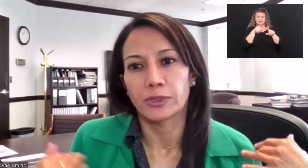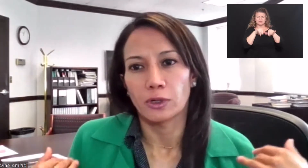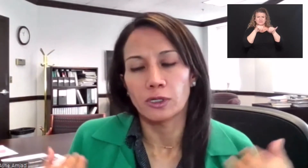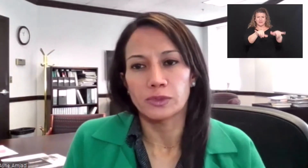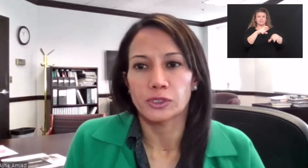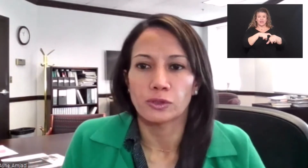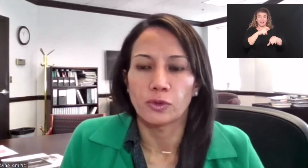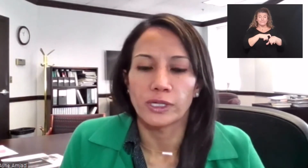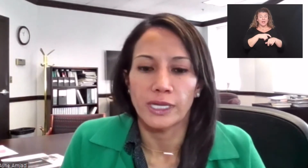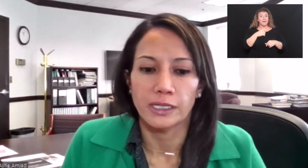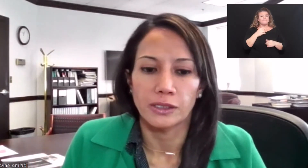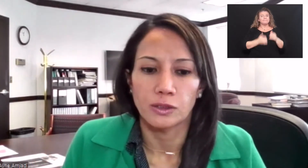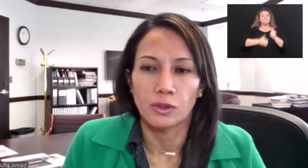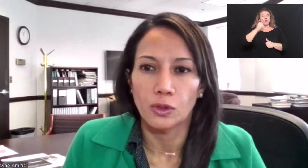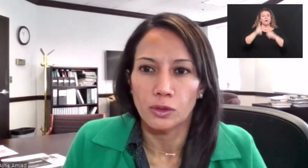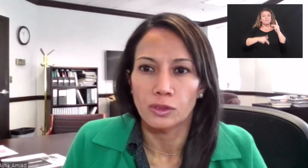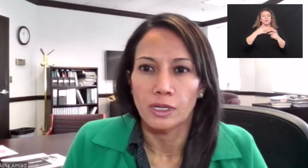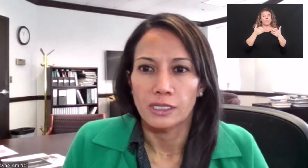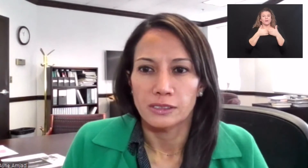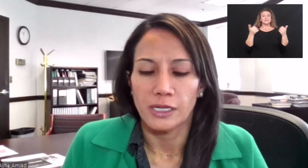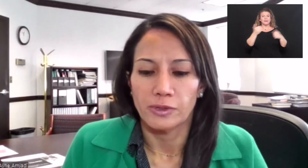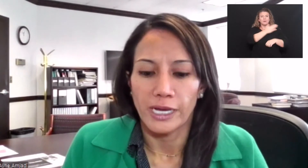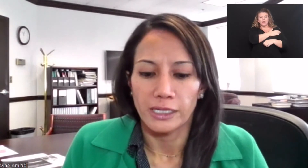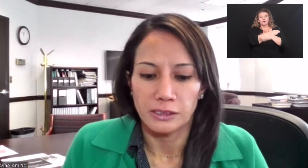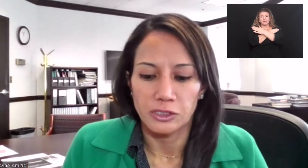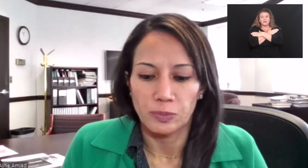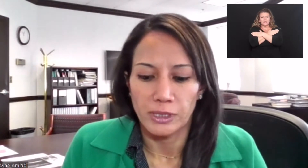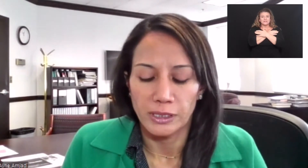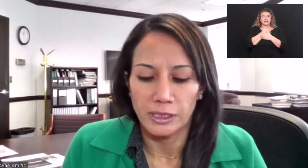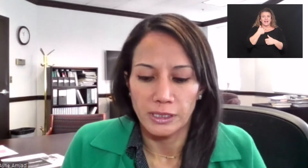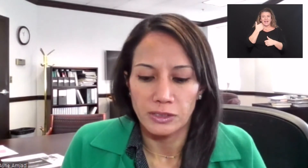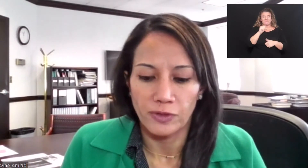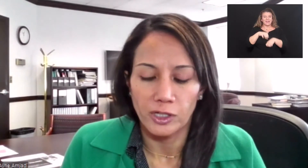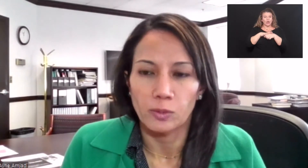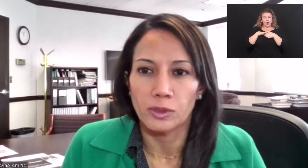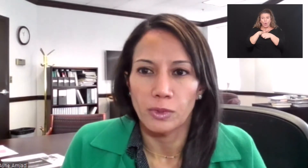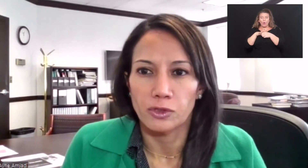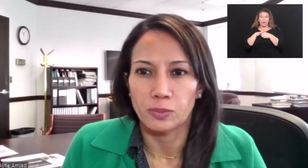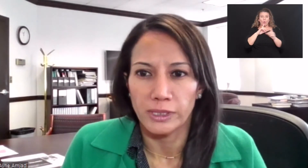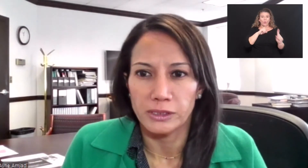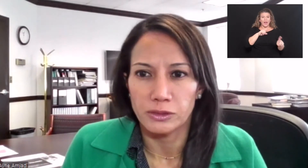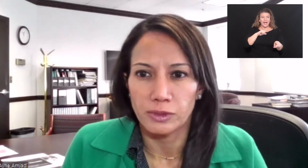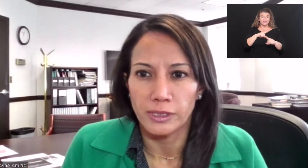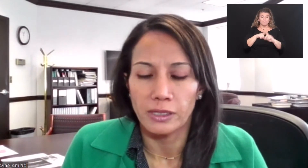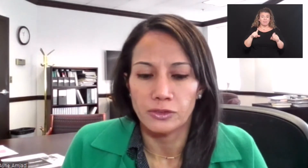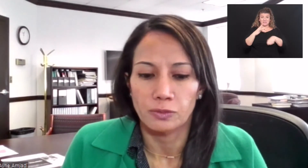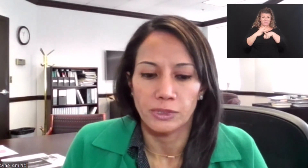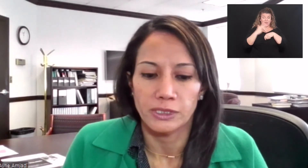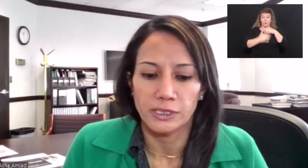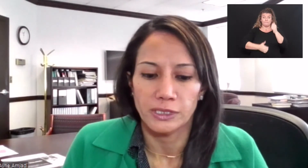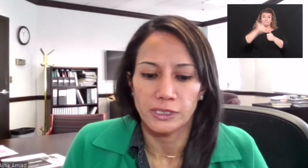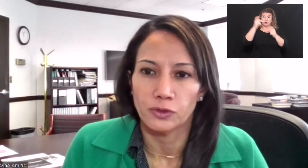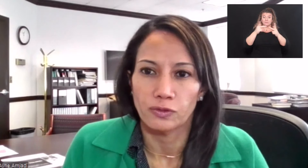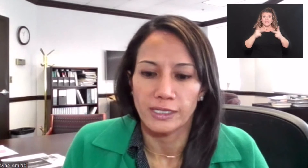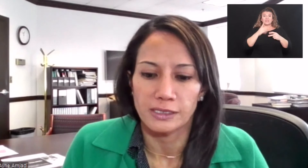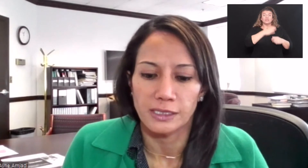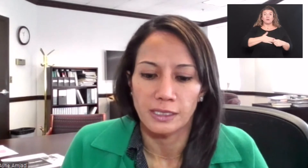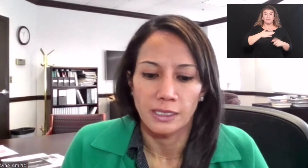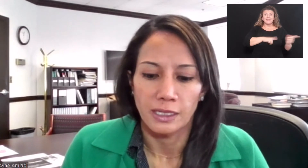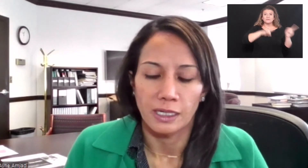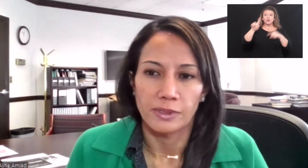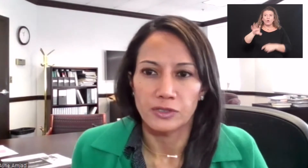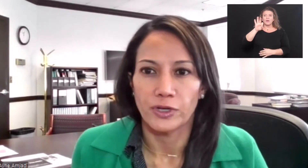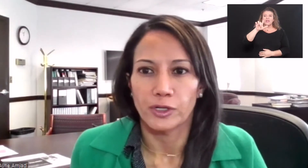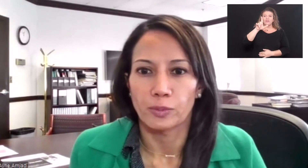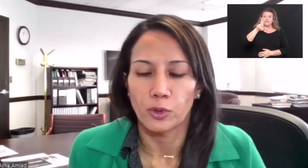it in separate arms to avoid any, local site reactions, but it is available in most places right now. So please get your flu